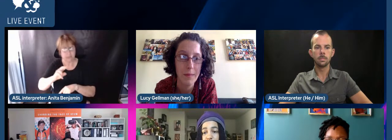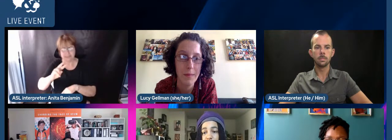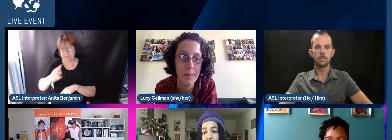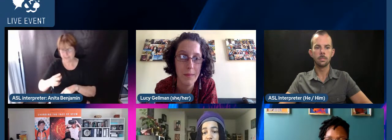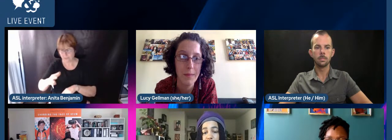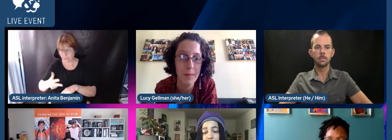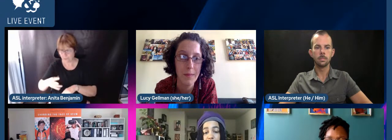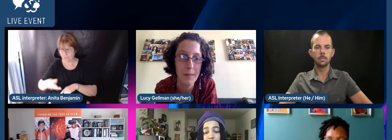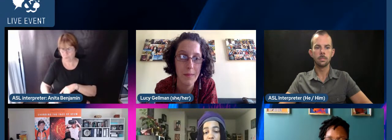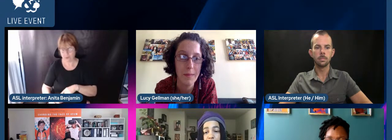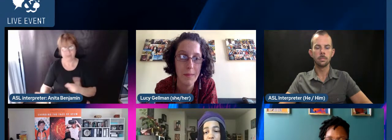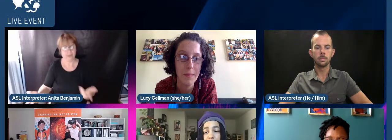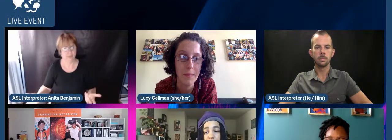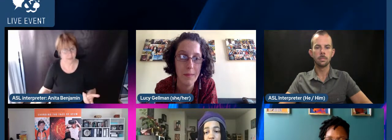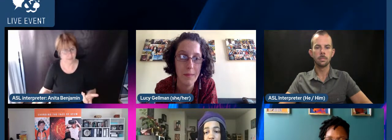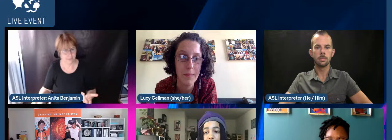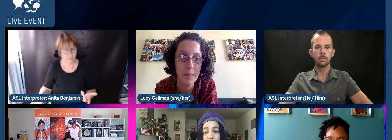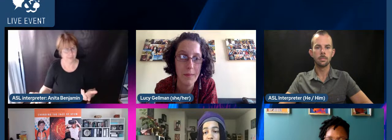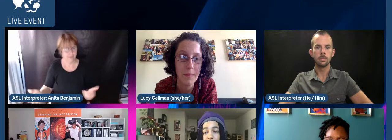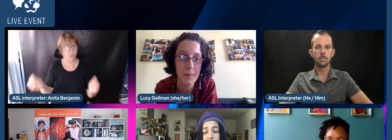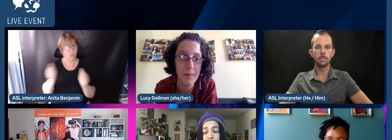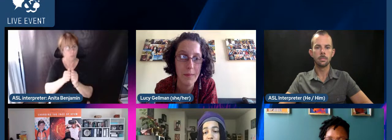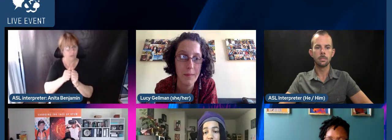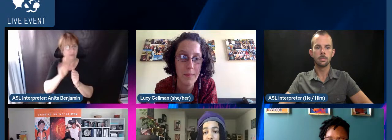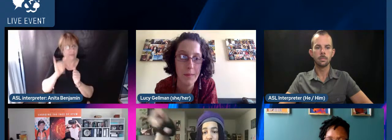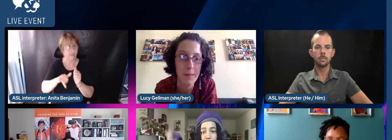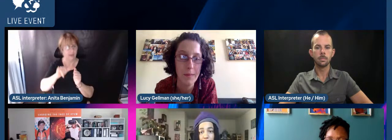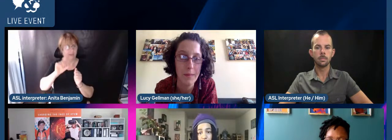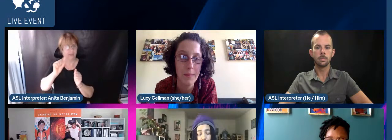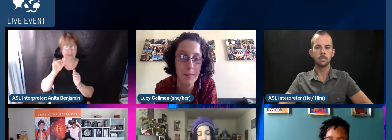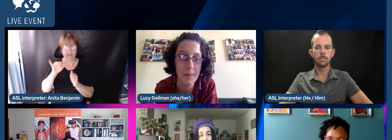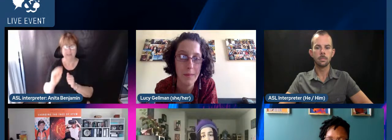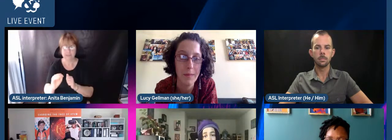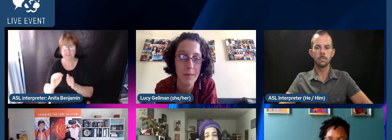invisible. And so for me,